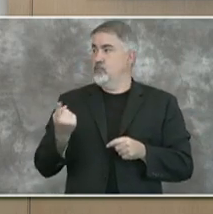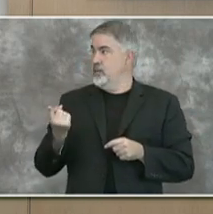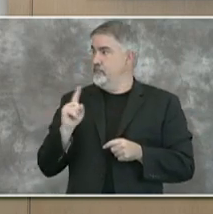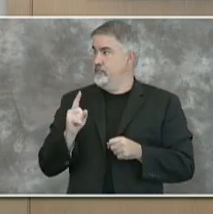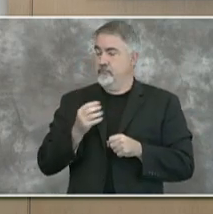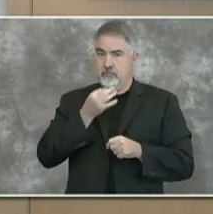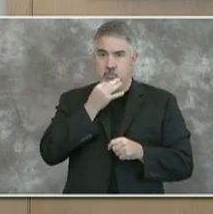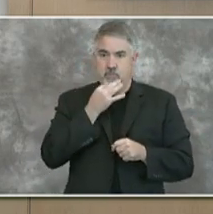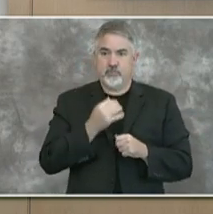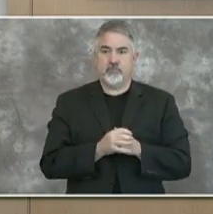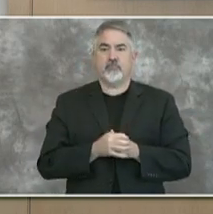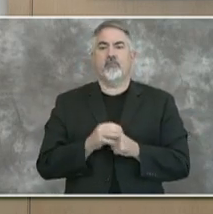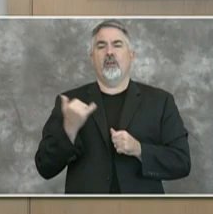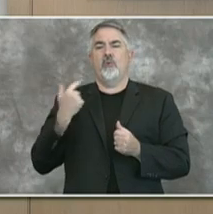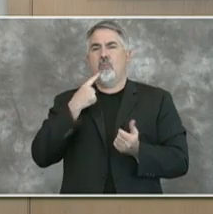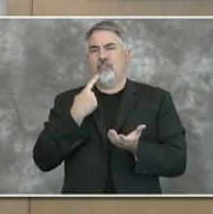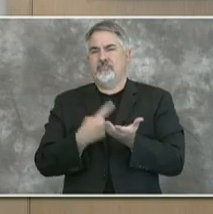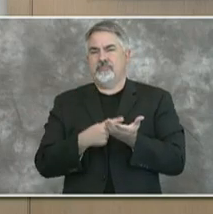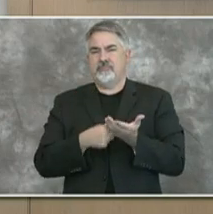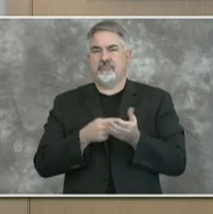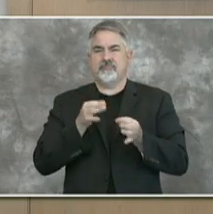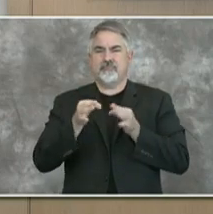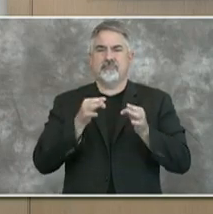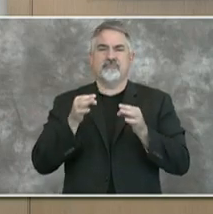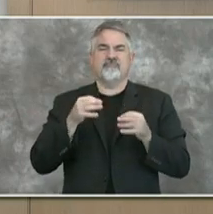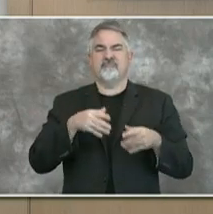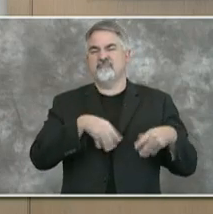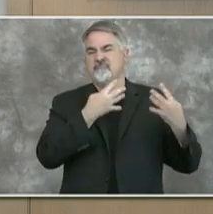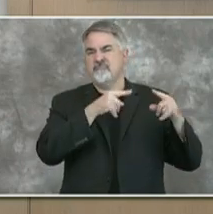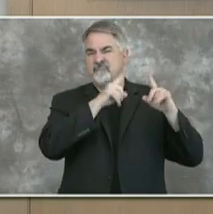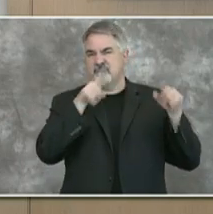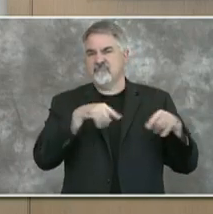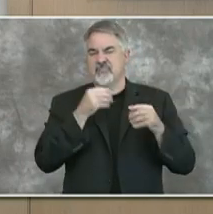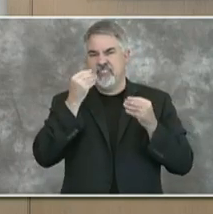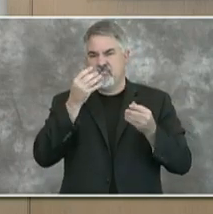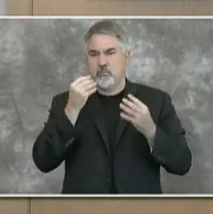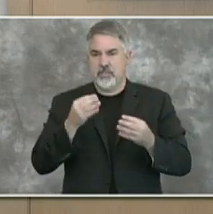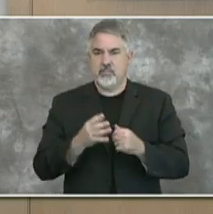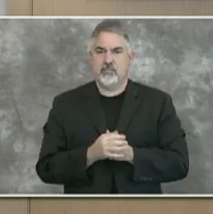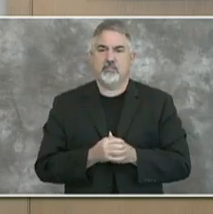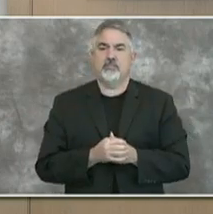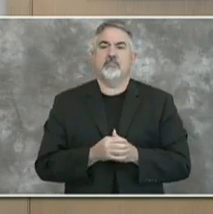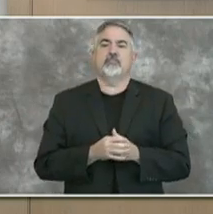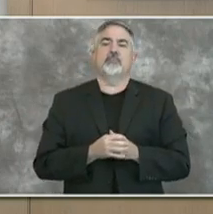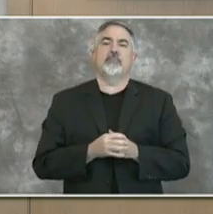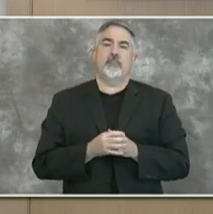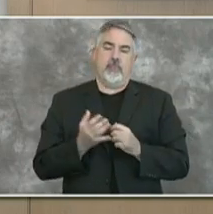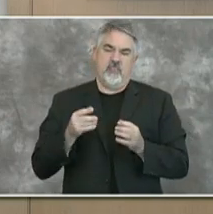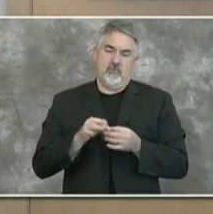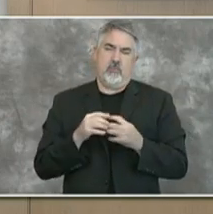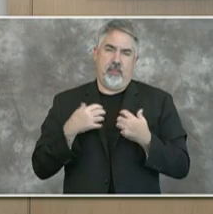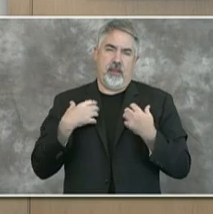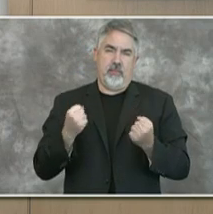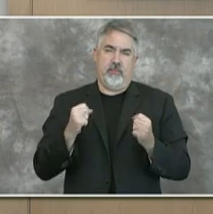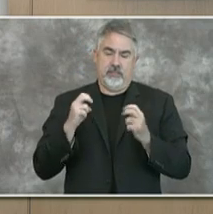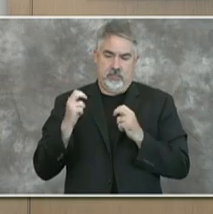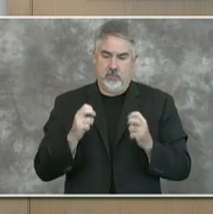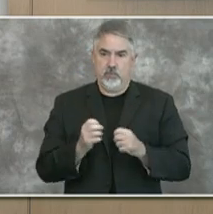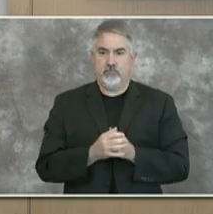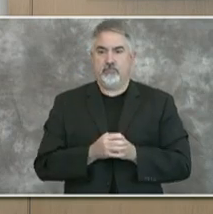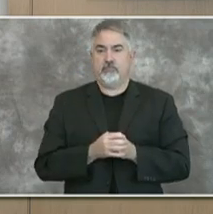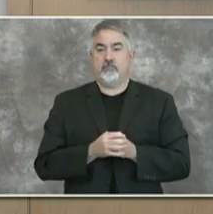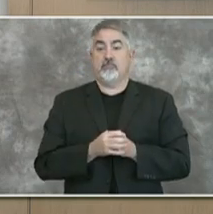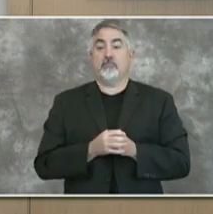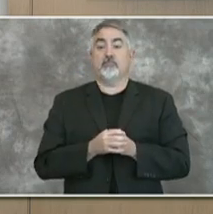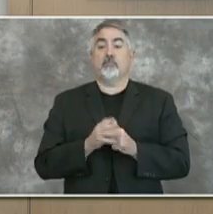Then we'll hear from Dr. Wilma Wooten, our Public Health Officer, Director. And today we also have with us Dr. Luke Bergman, who